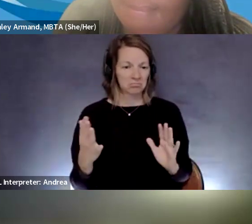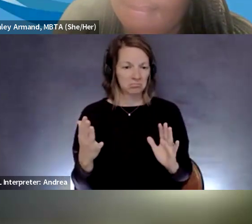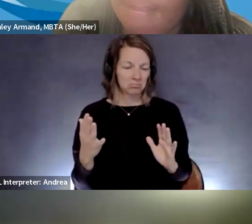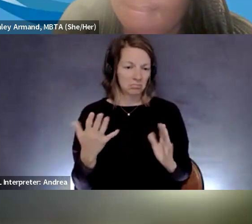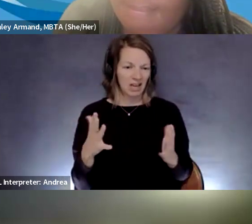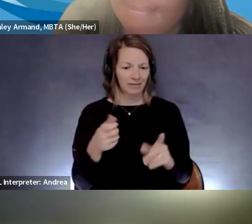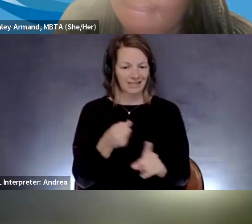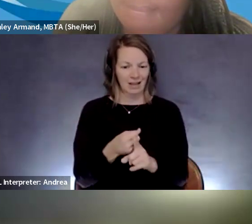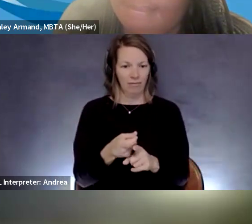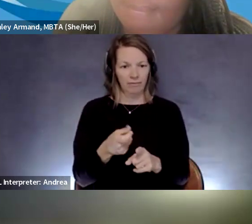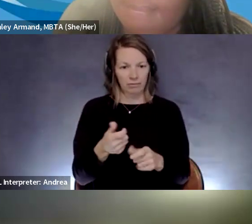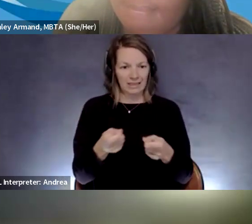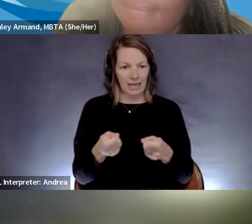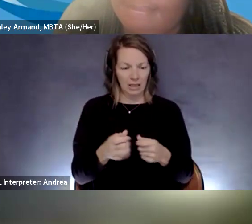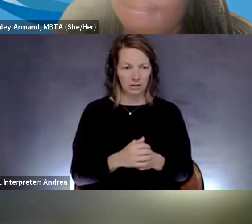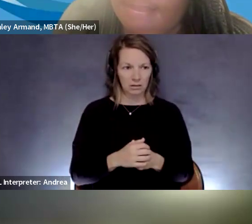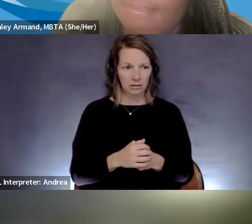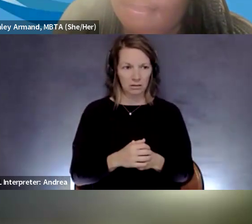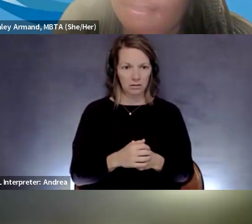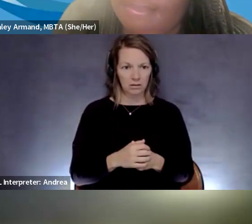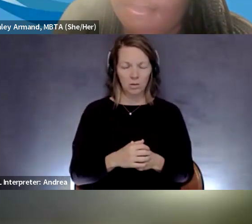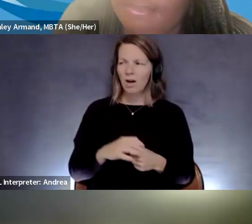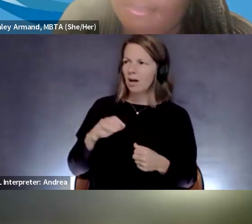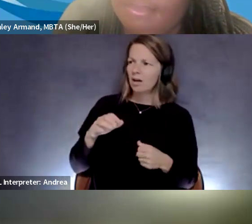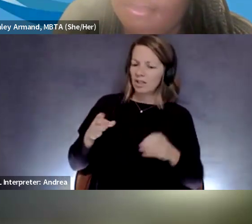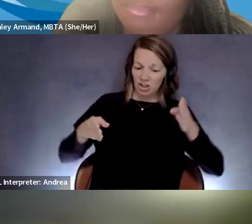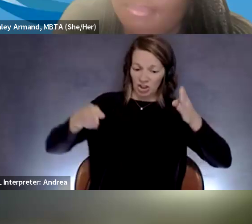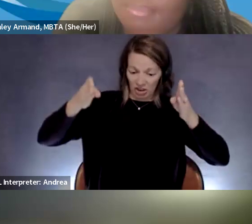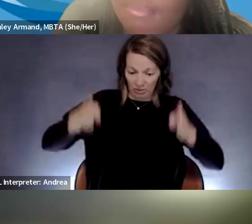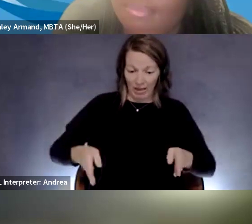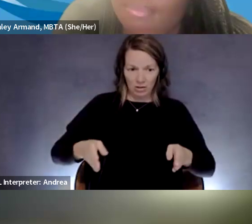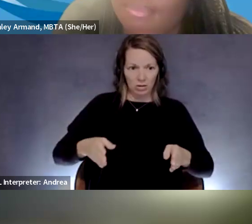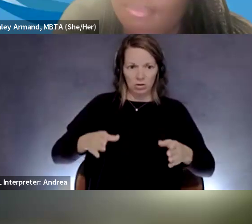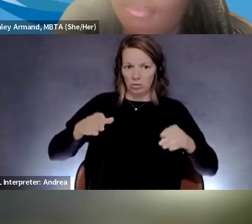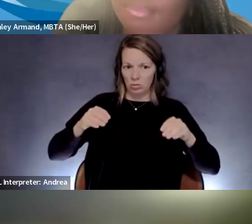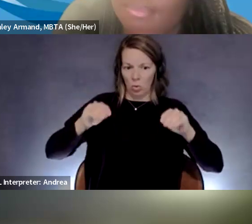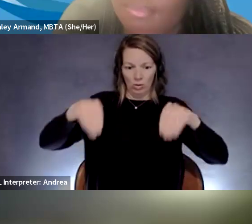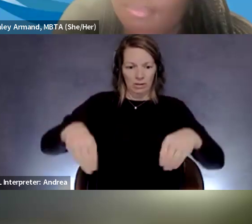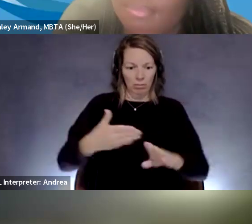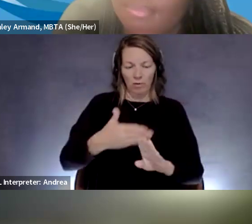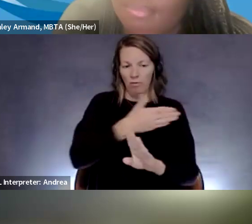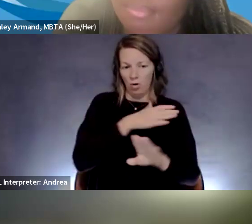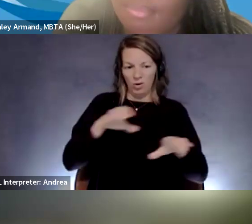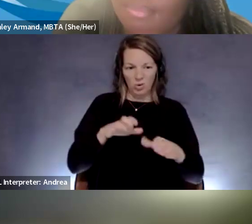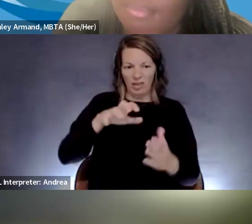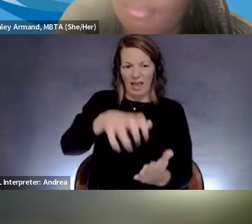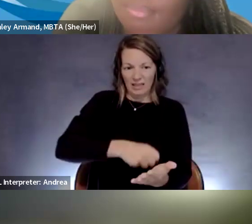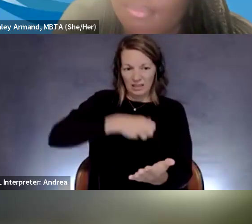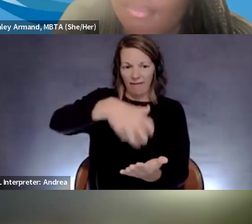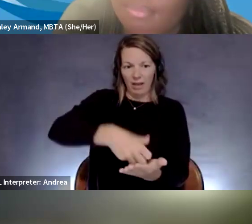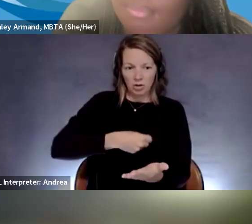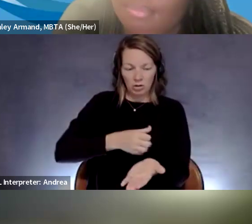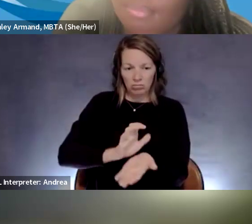kind of self-contained. Well, the sheet piling goes in before we do the excavation. Yeah, the